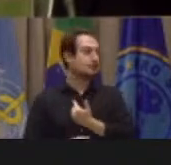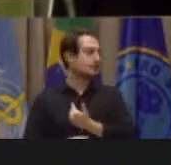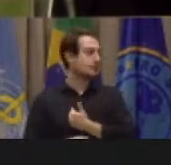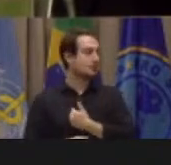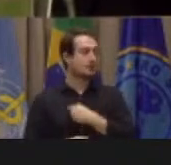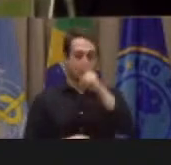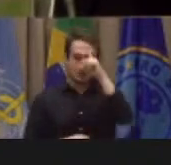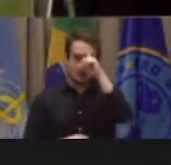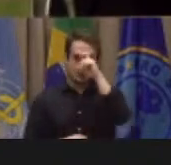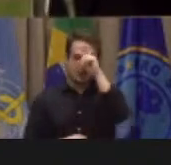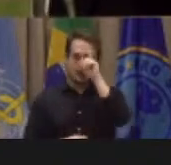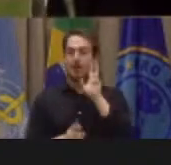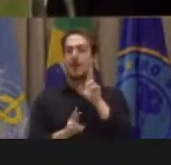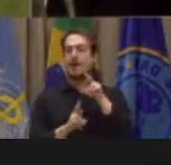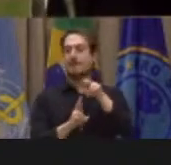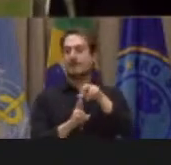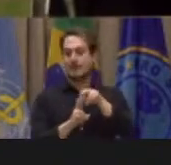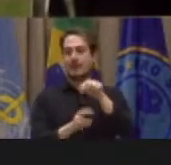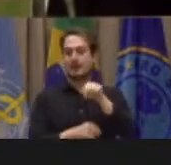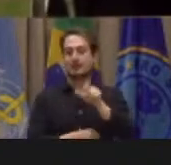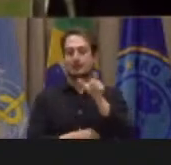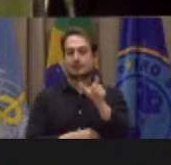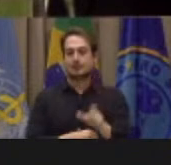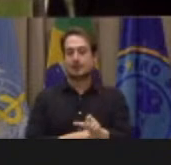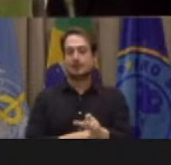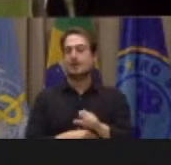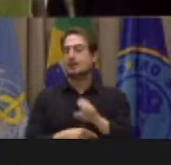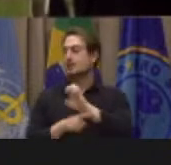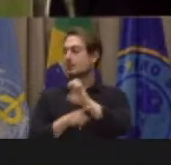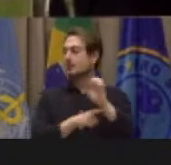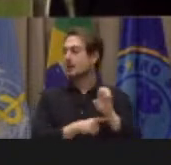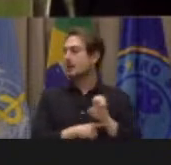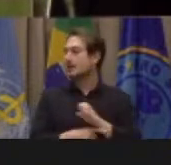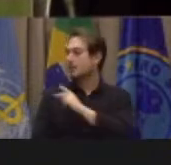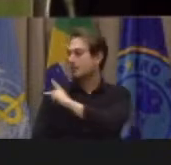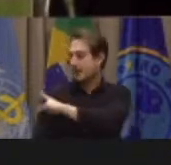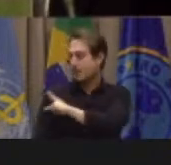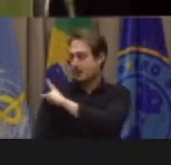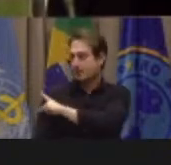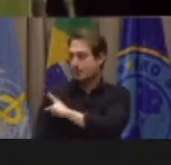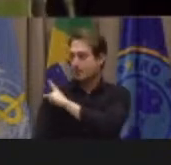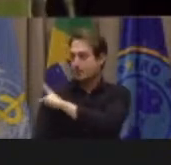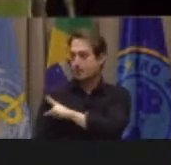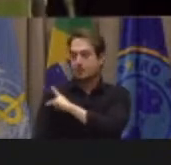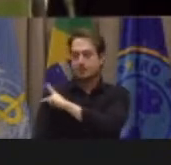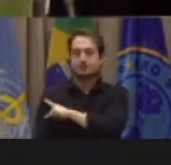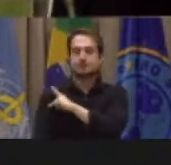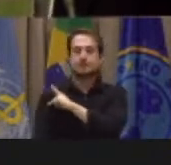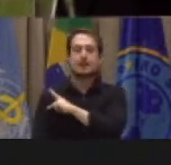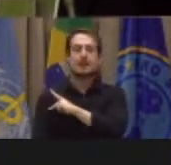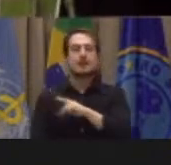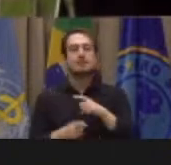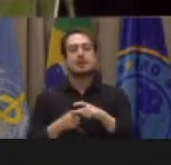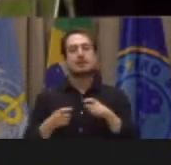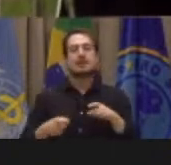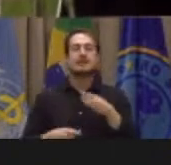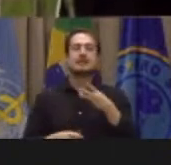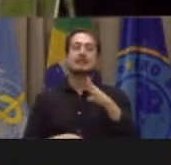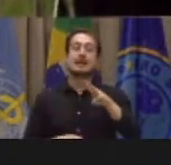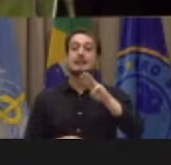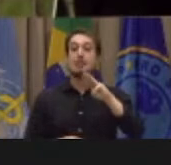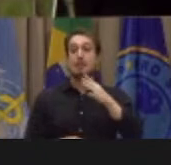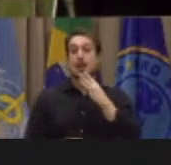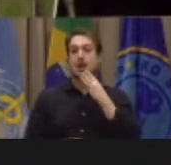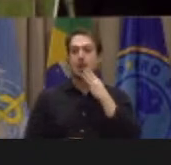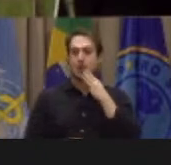research. We are a hospital of reference in the state of Piauí. It's a state that has about 3